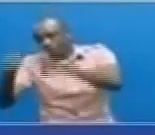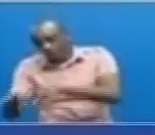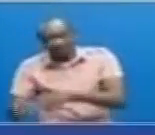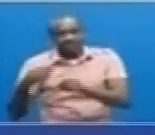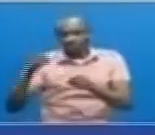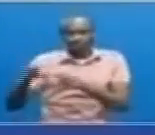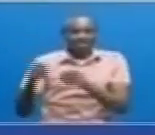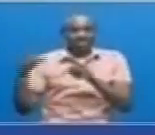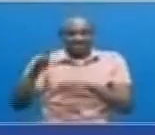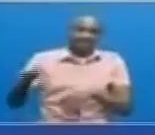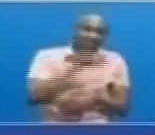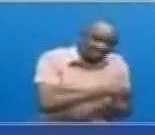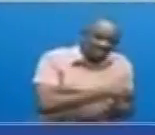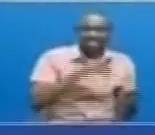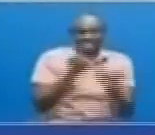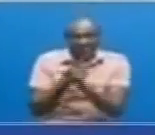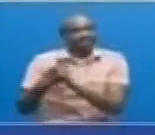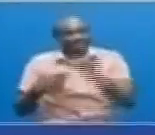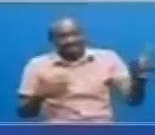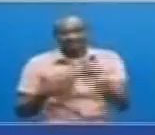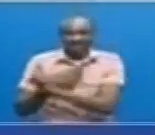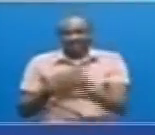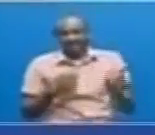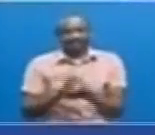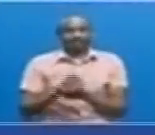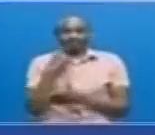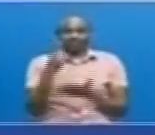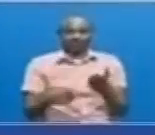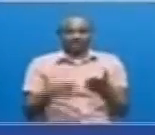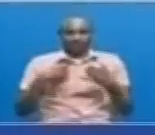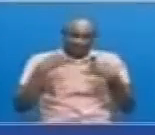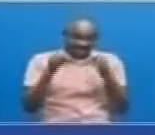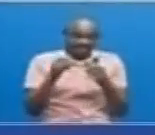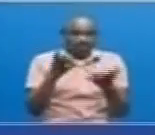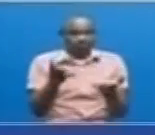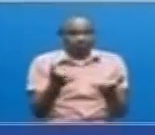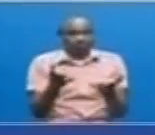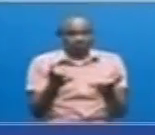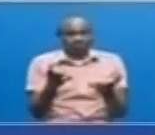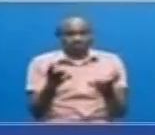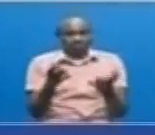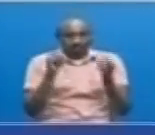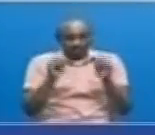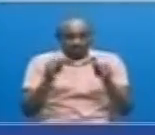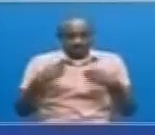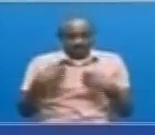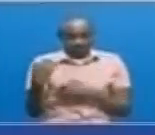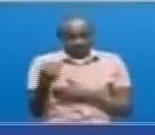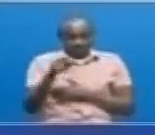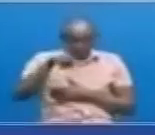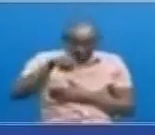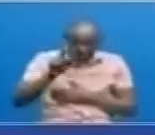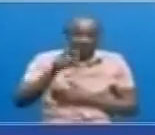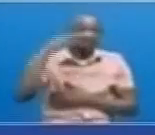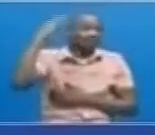children, in the evening take them to the Islamic schools and so on. And we tried to see how we could have children who in